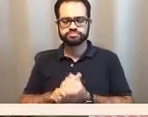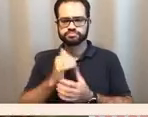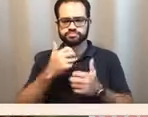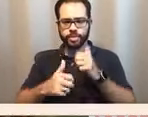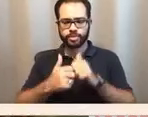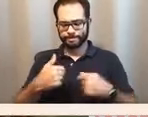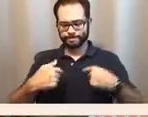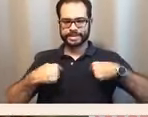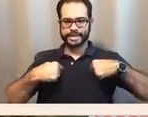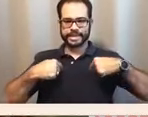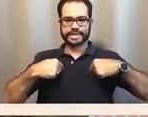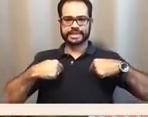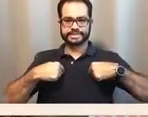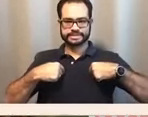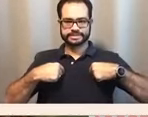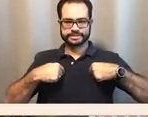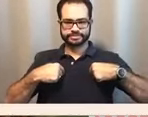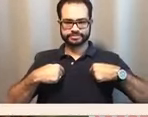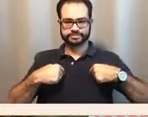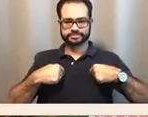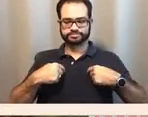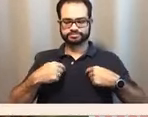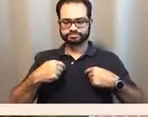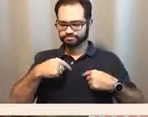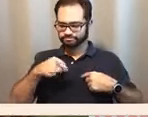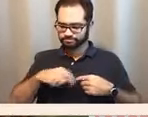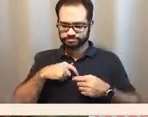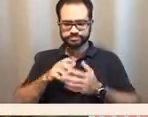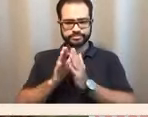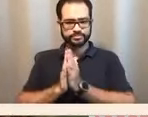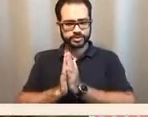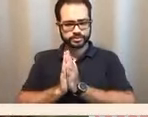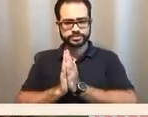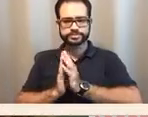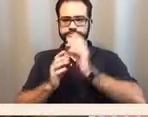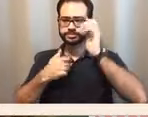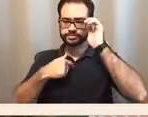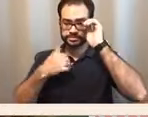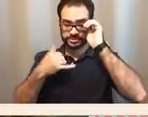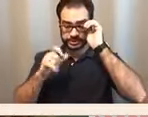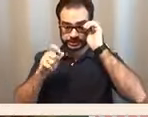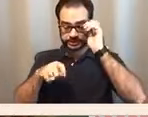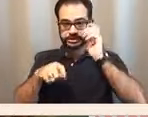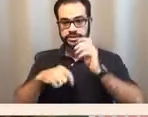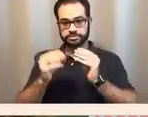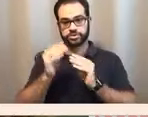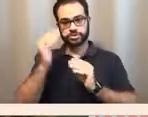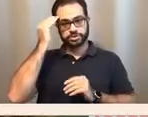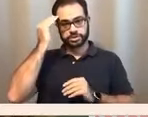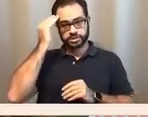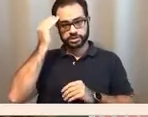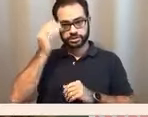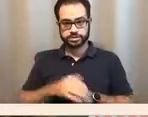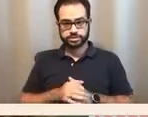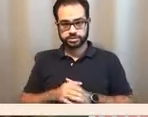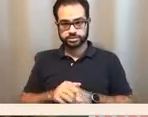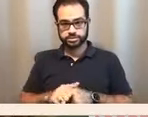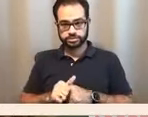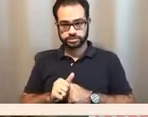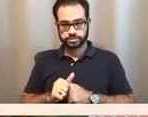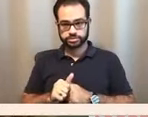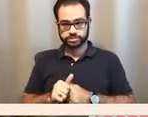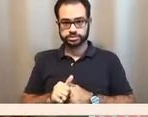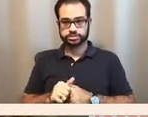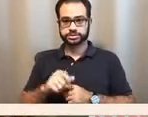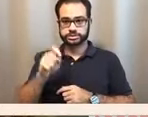To stand in the need of prayer, stand in the need of knowledge, and stand in the need of